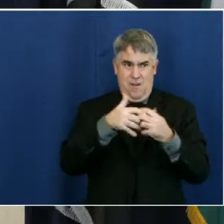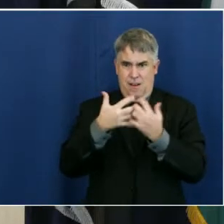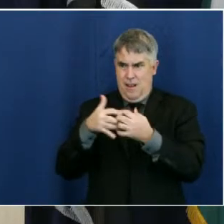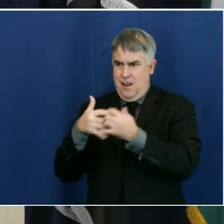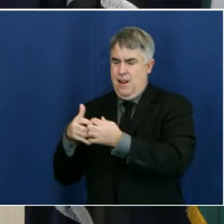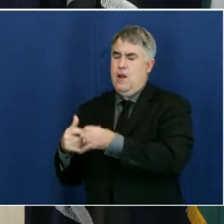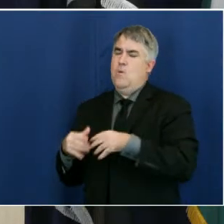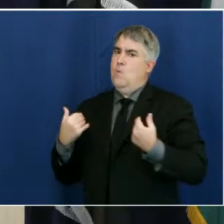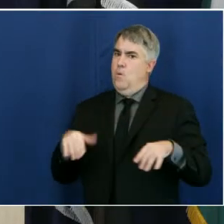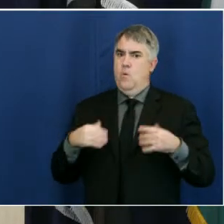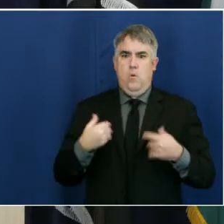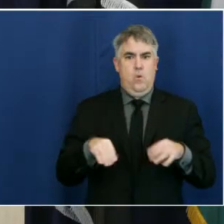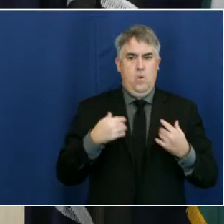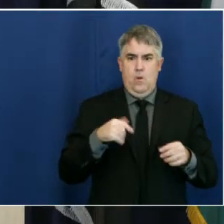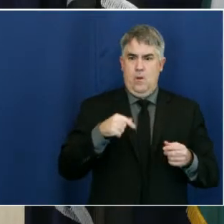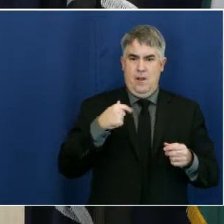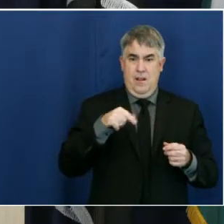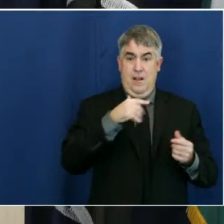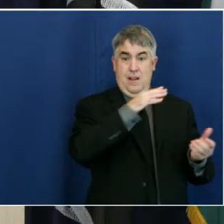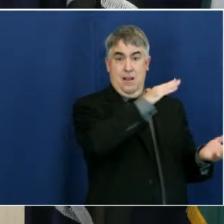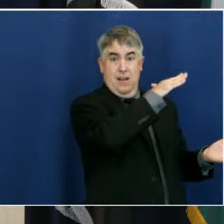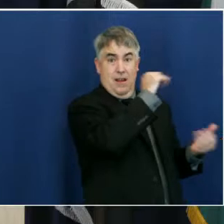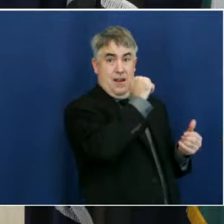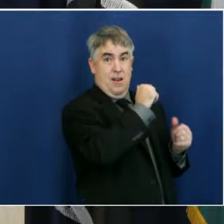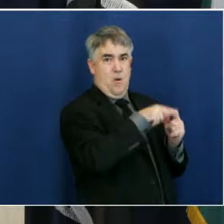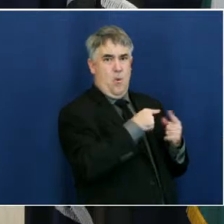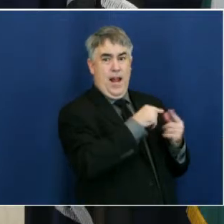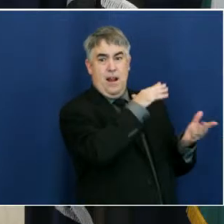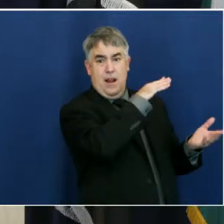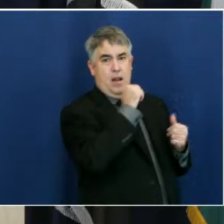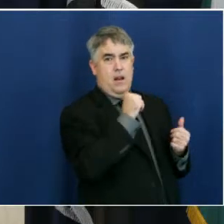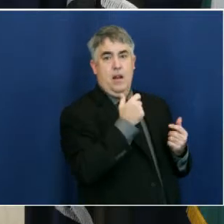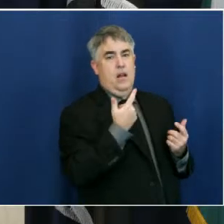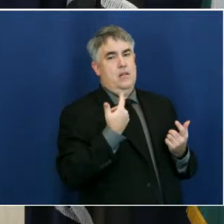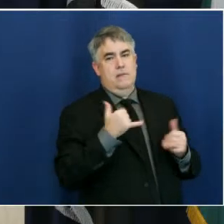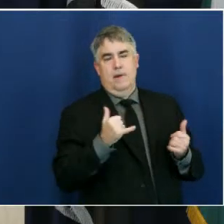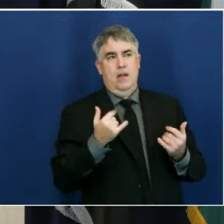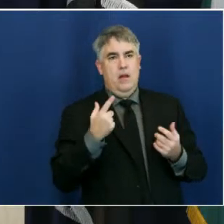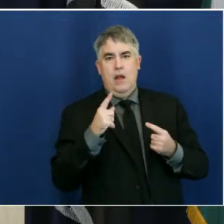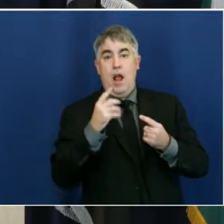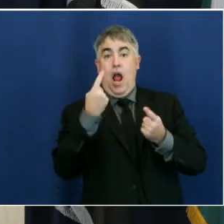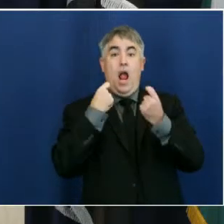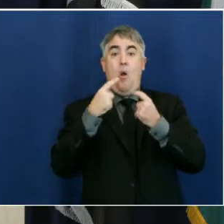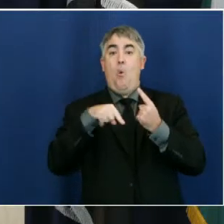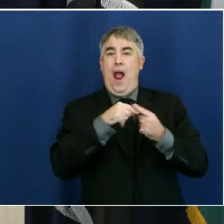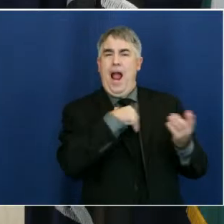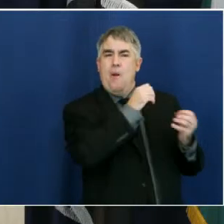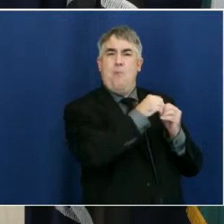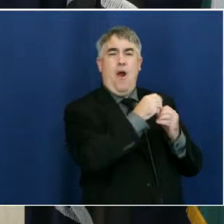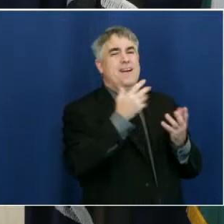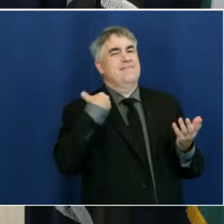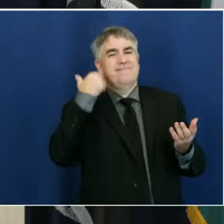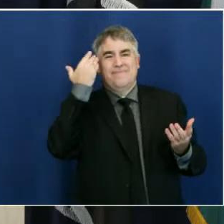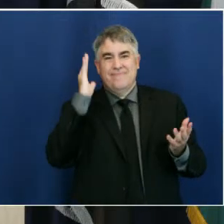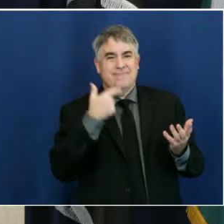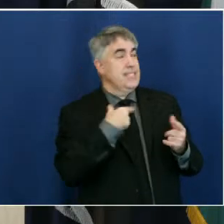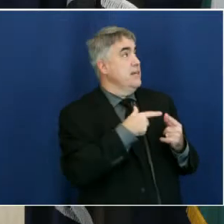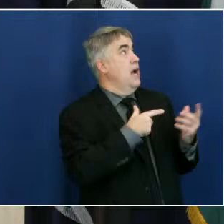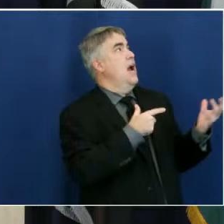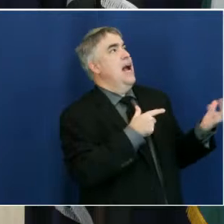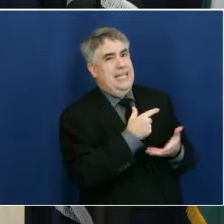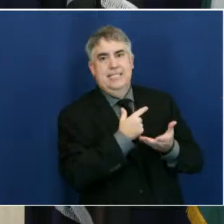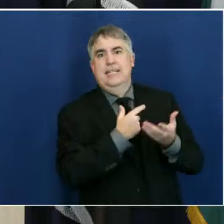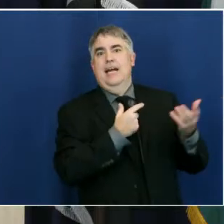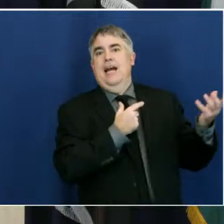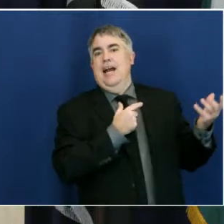vaccines we will get or when we will get them. But we are trying to put in place the foundational parts we need to get